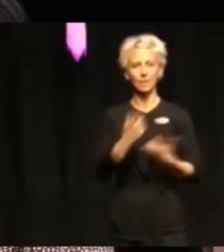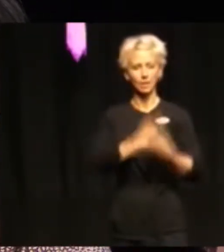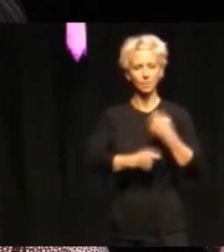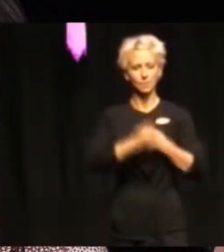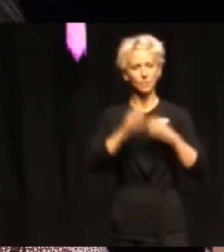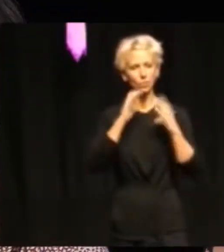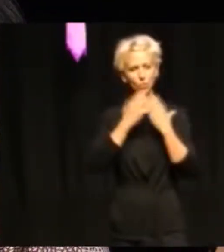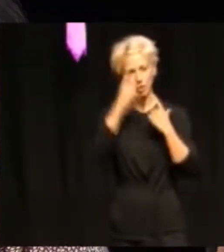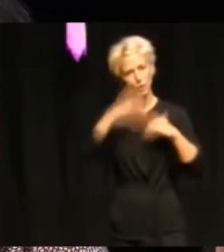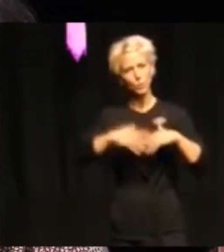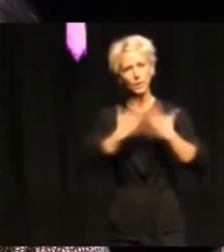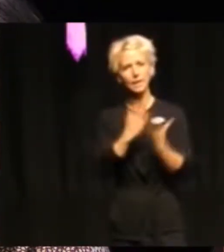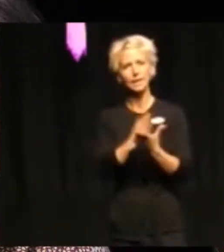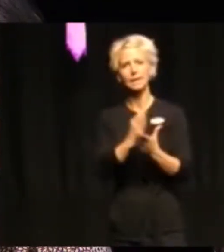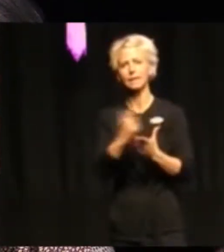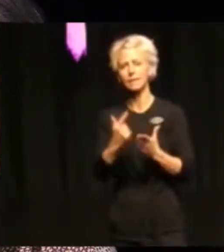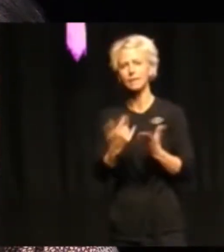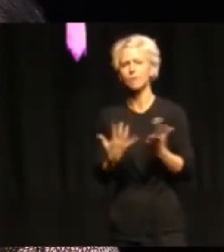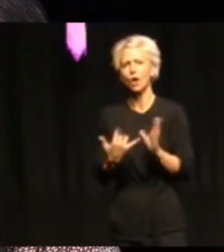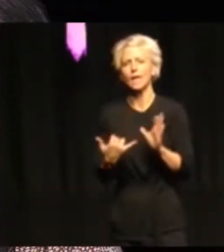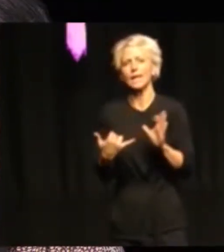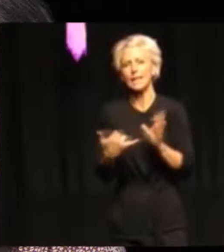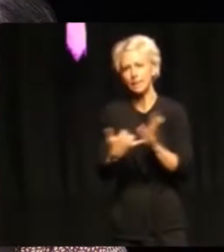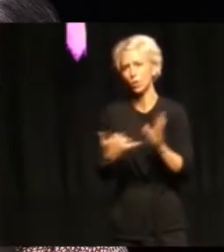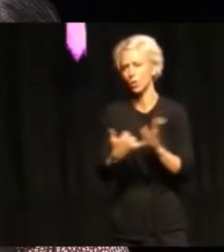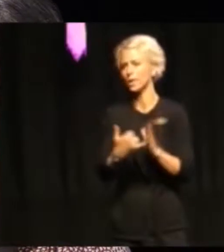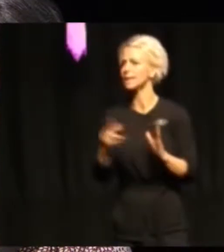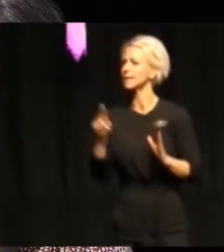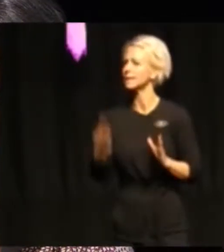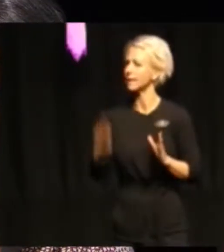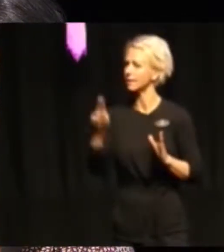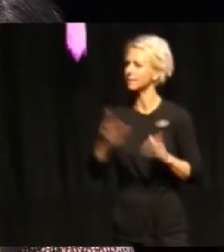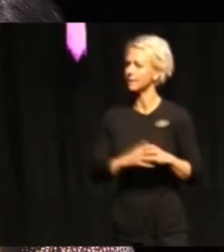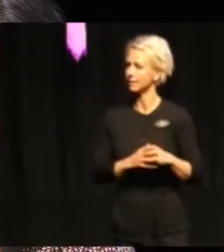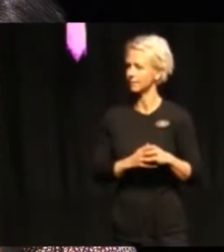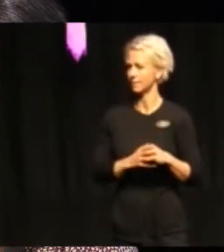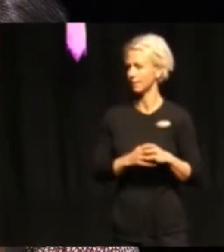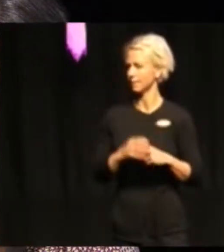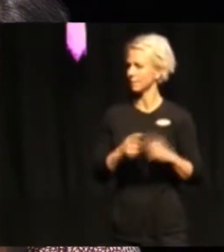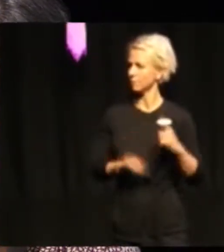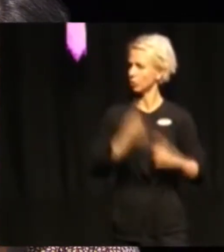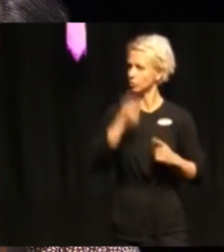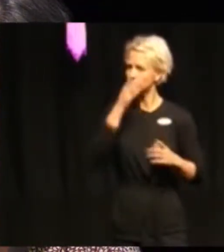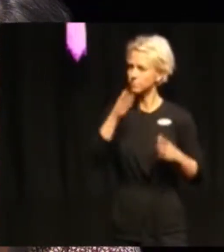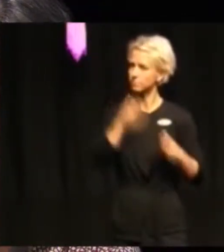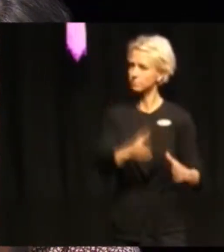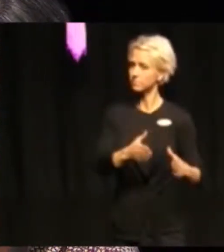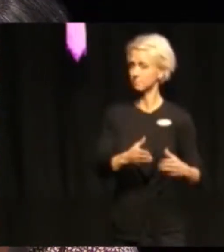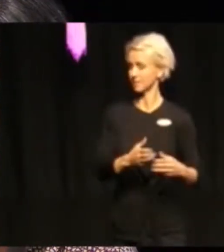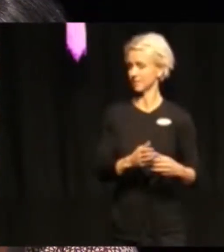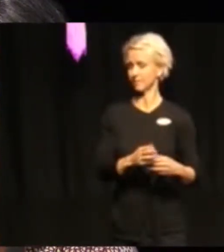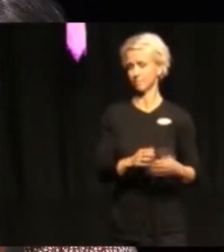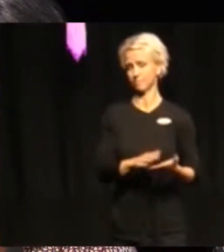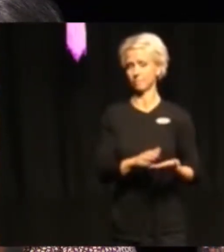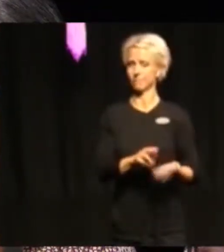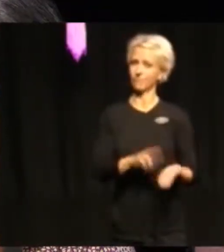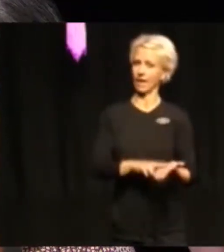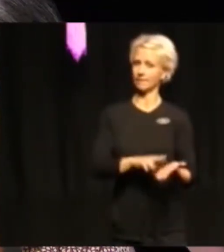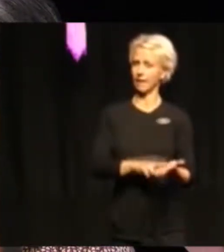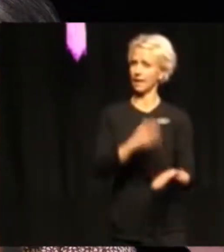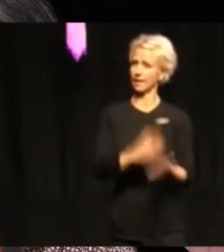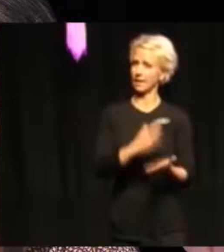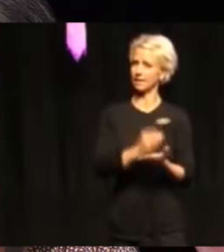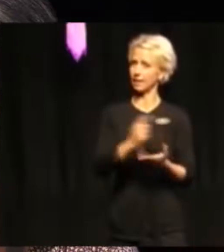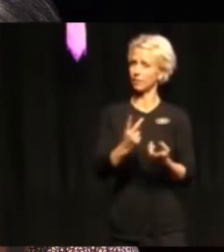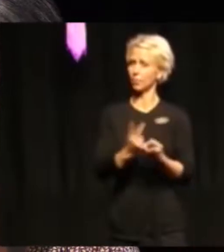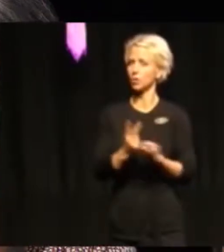economic, social, cultural rights, what they are and what they entail, the material rights, and also a little bit about